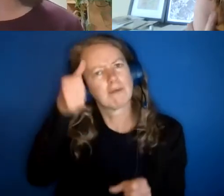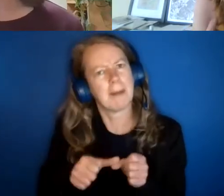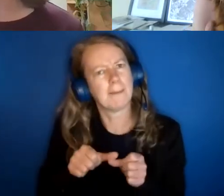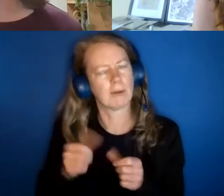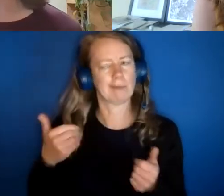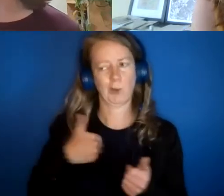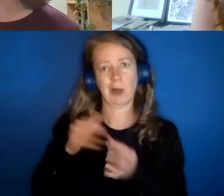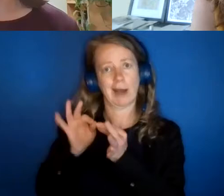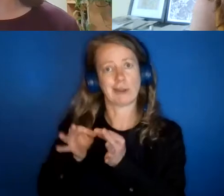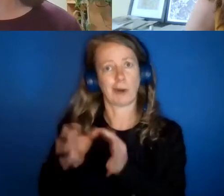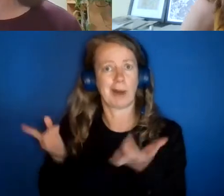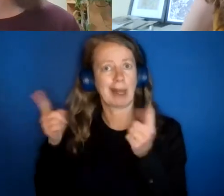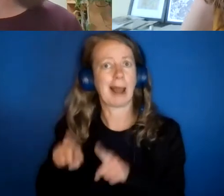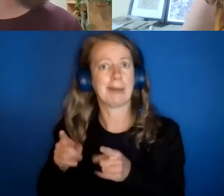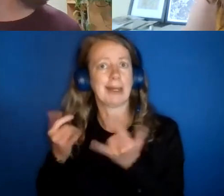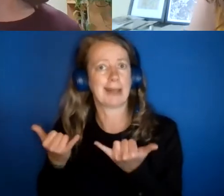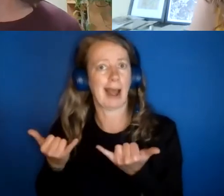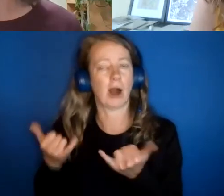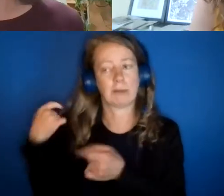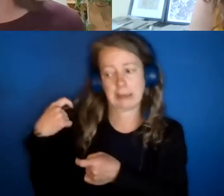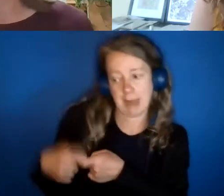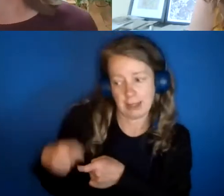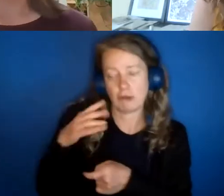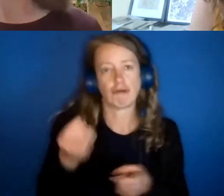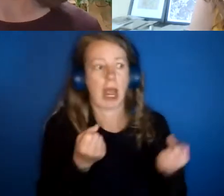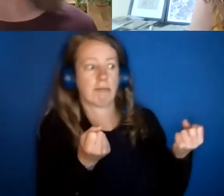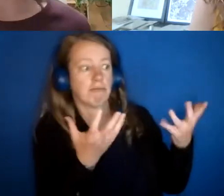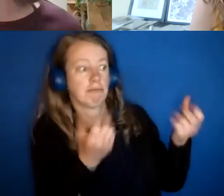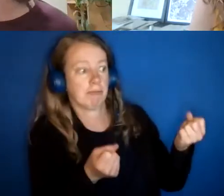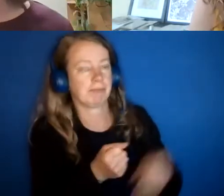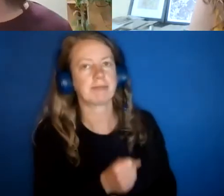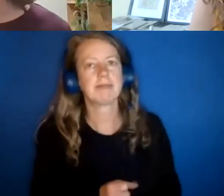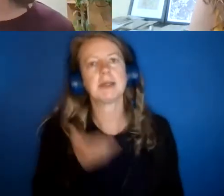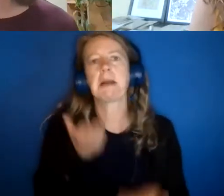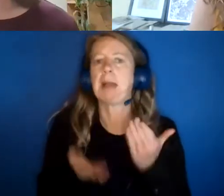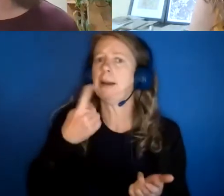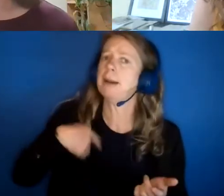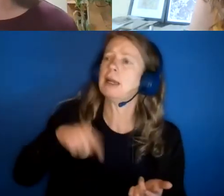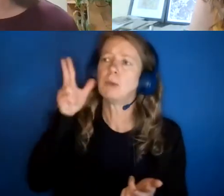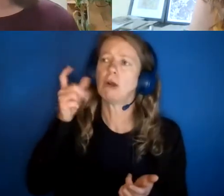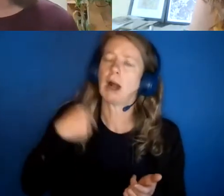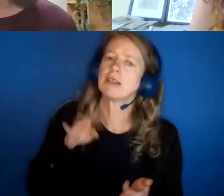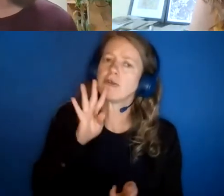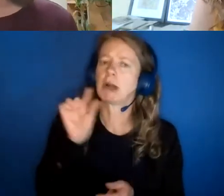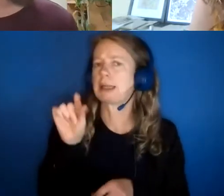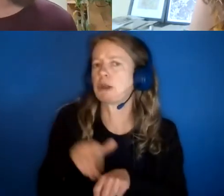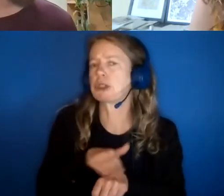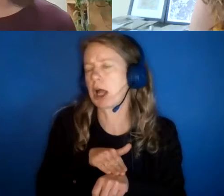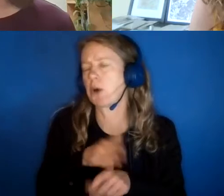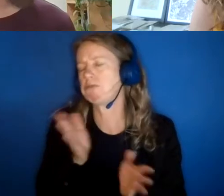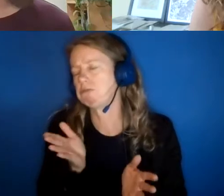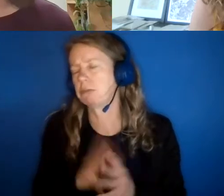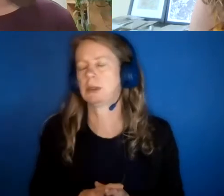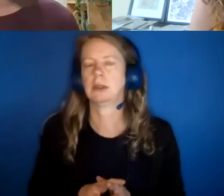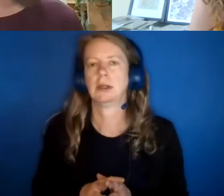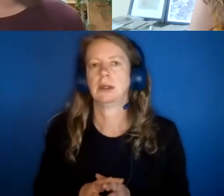interpretation in Spanish and American Sign Language. So you may know that we're talking maybe a little slower. And we do hope to